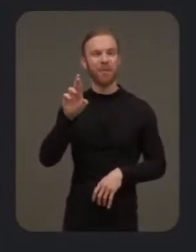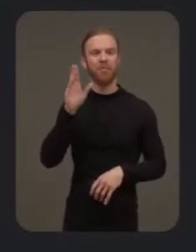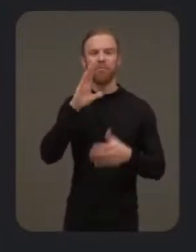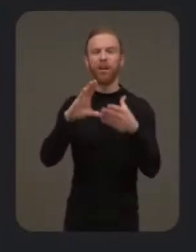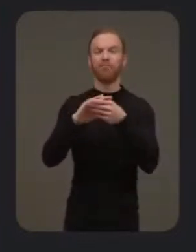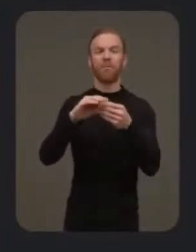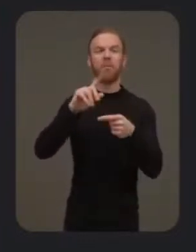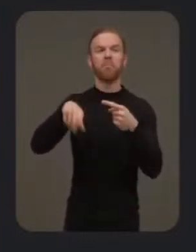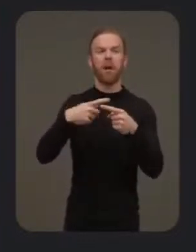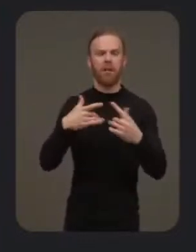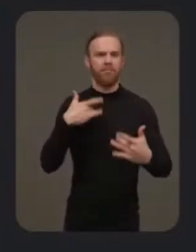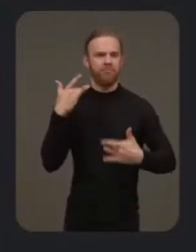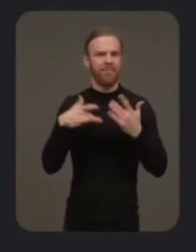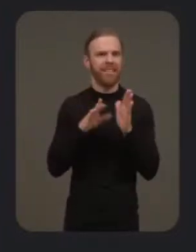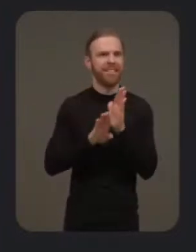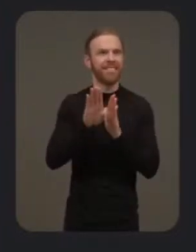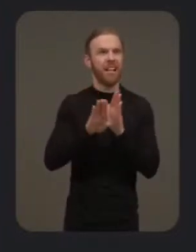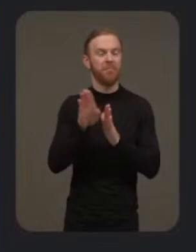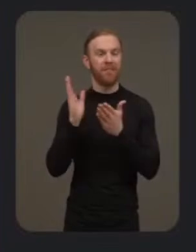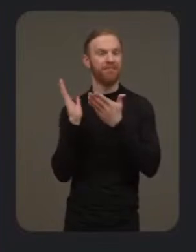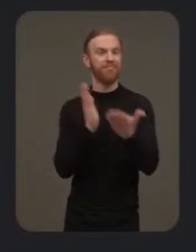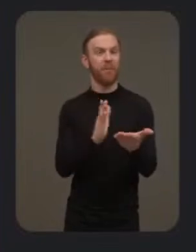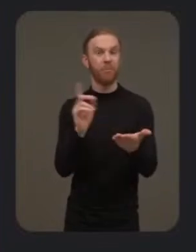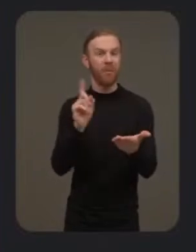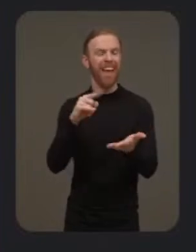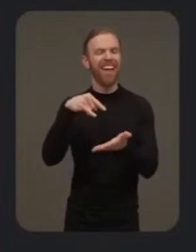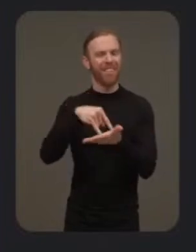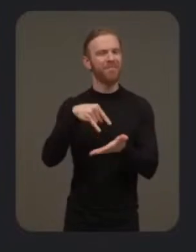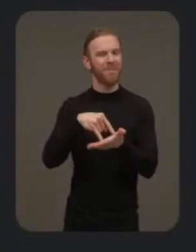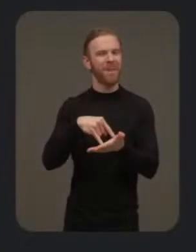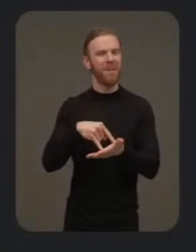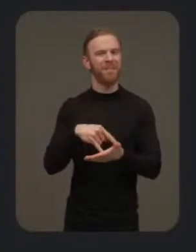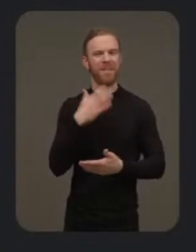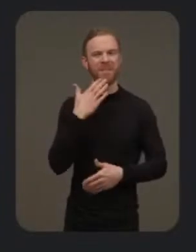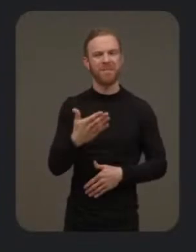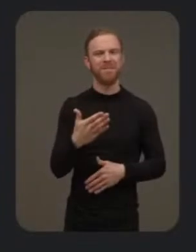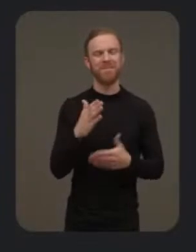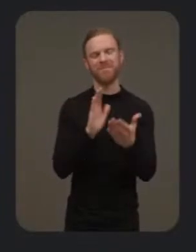exciting developments we're bringing to Android. Thank you.